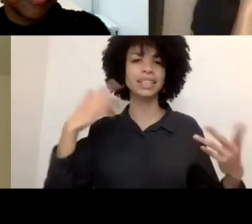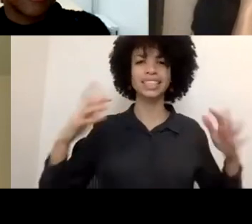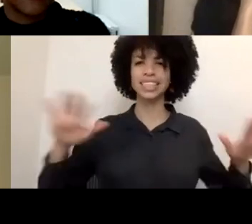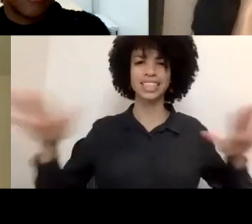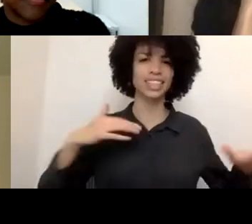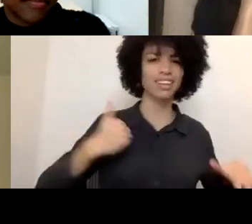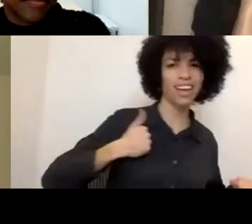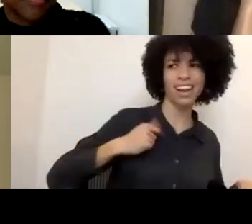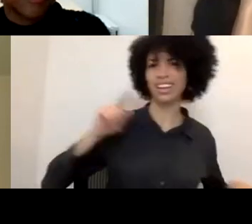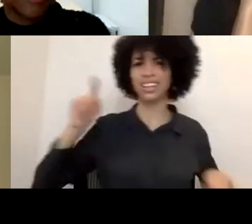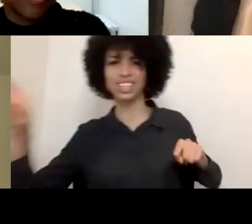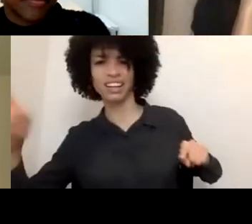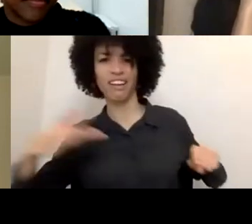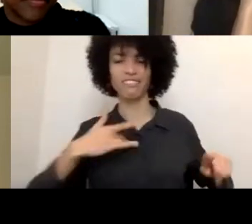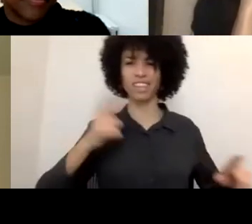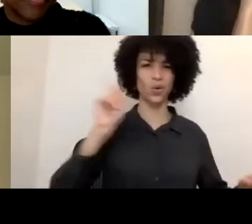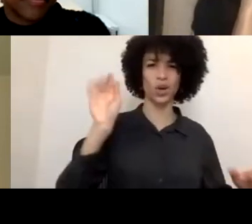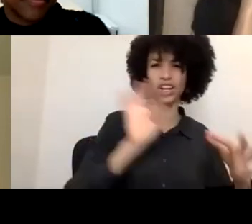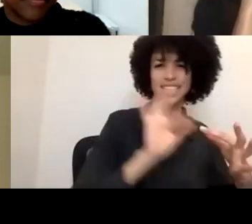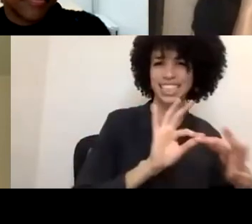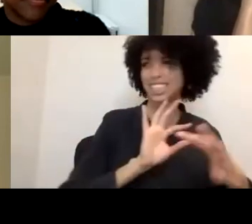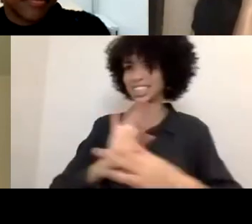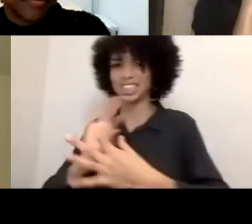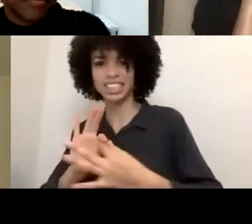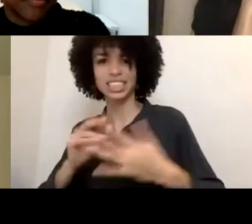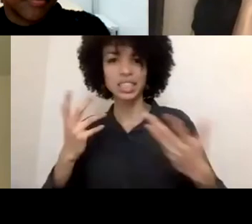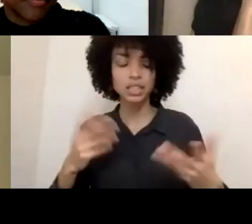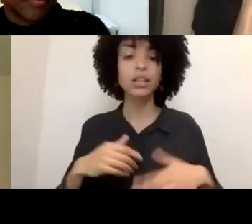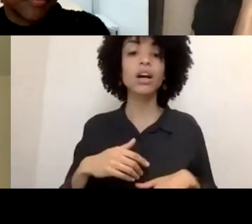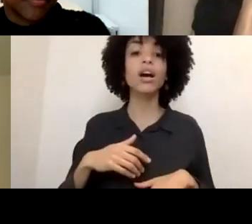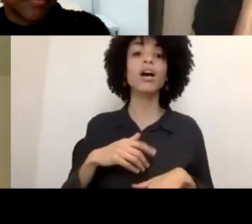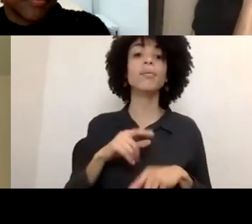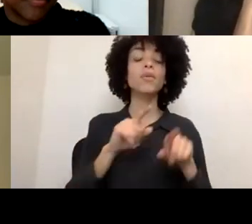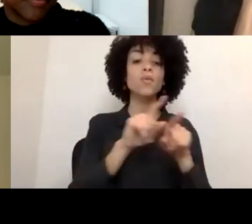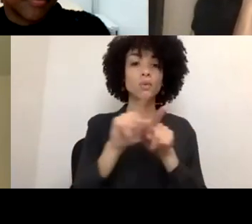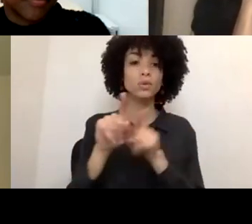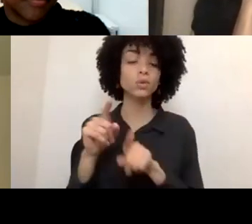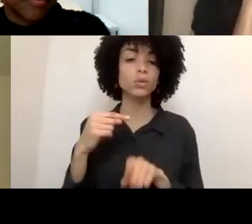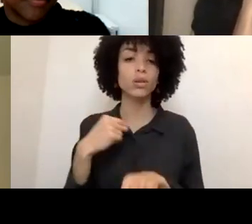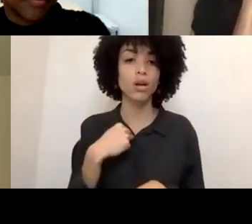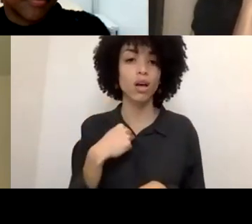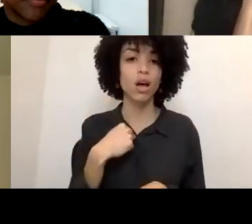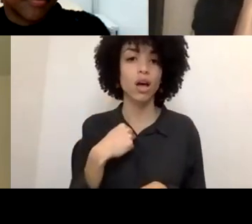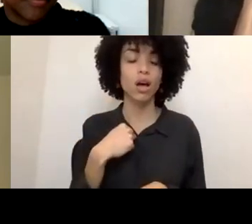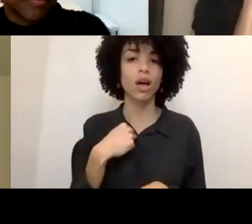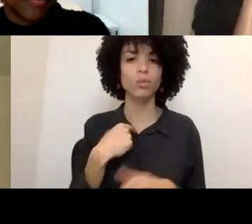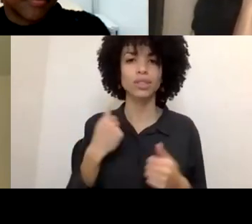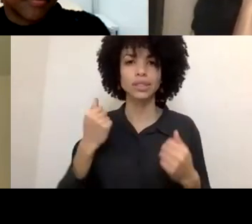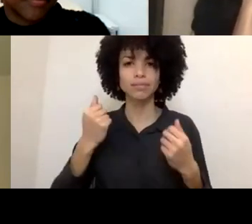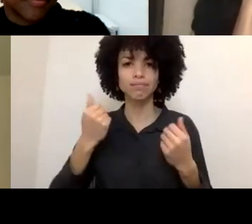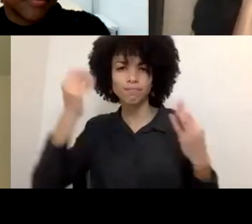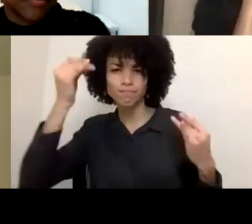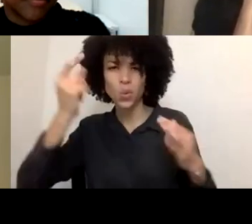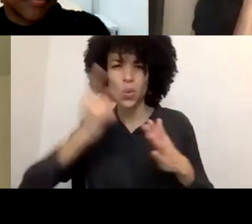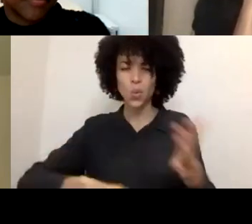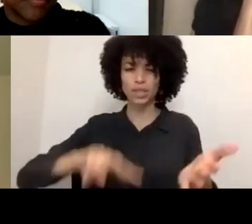place, but also knowing that, but also being immersed in this narrative of, what does it mean to be Palestinian? What is our